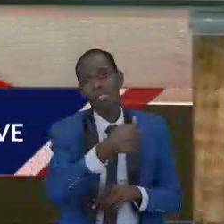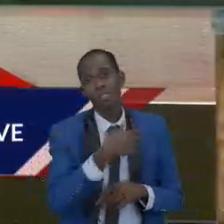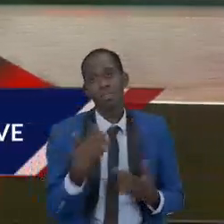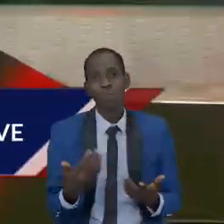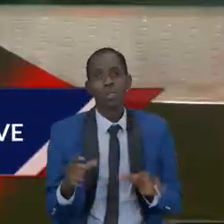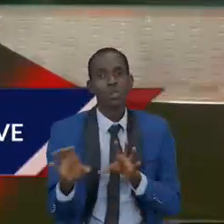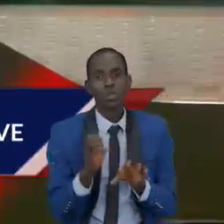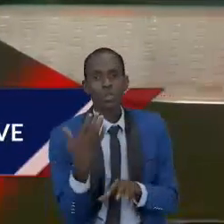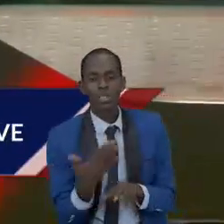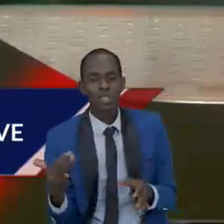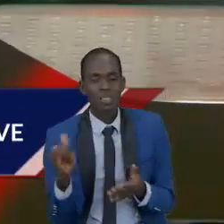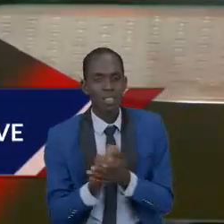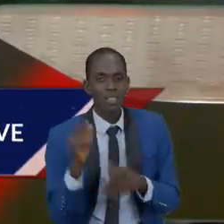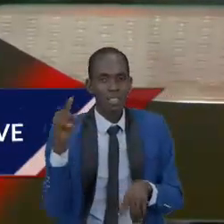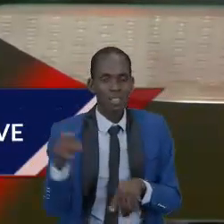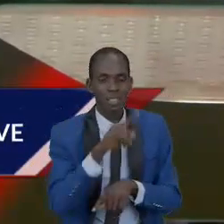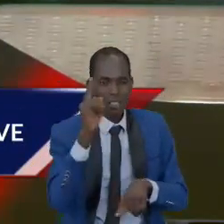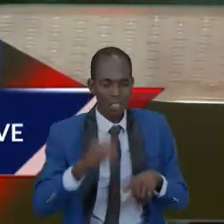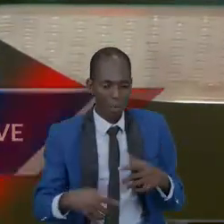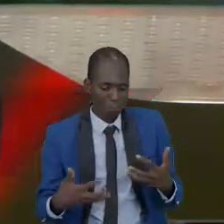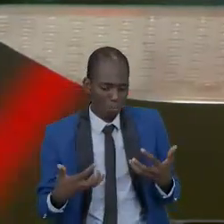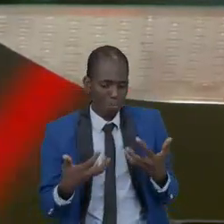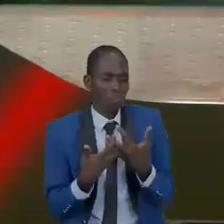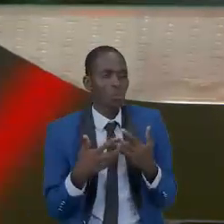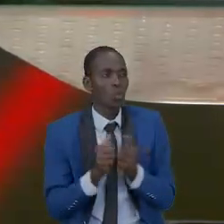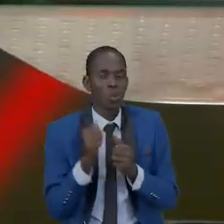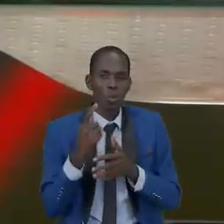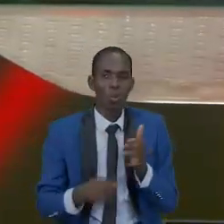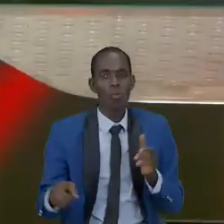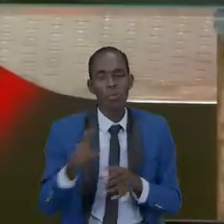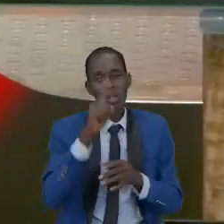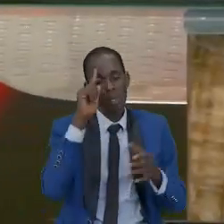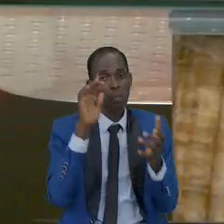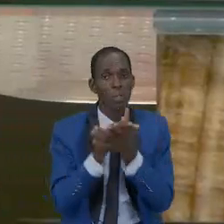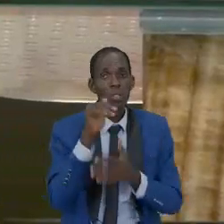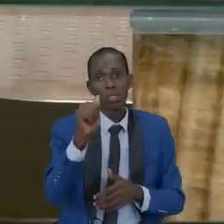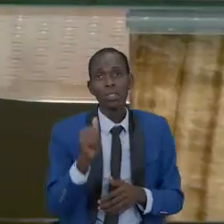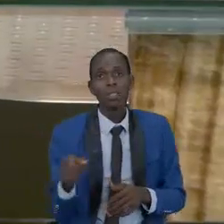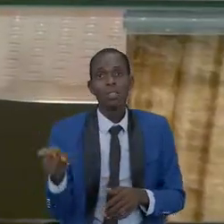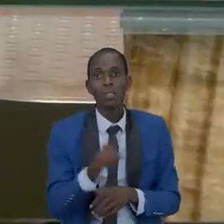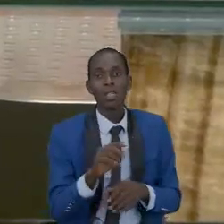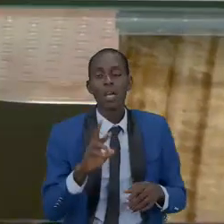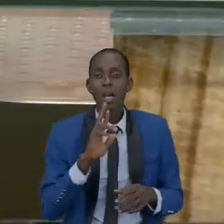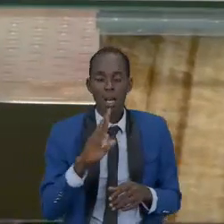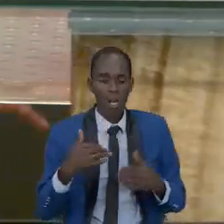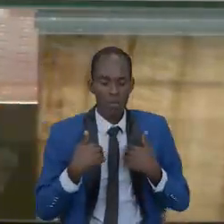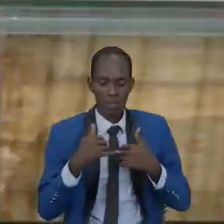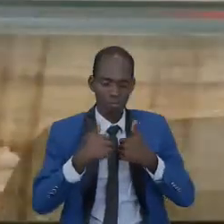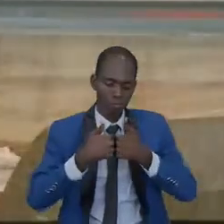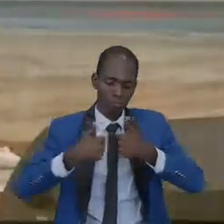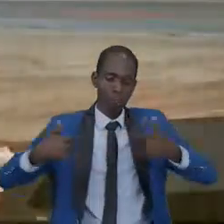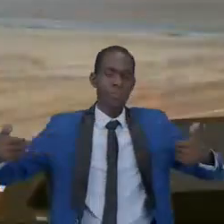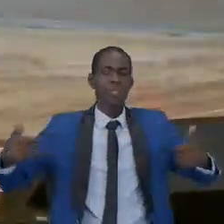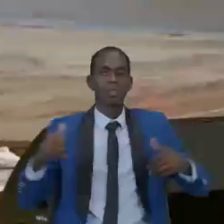they cannot match with what they actually believe. They are split personalities. They